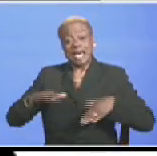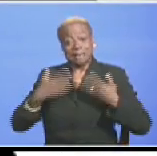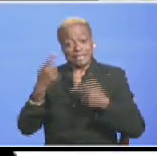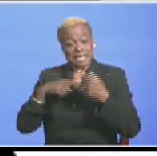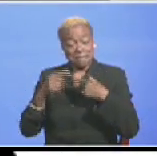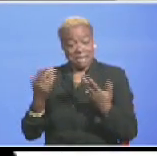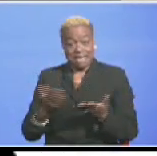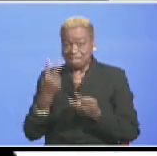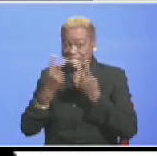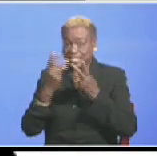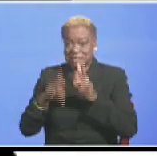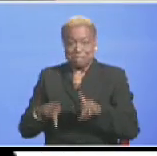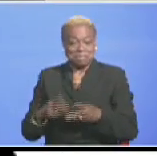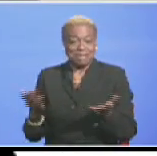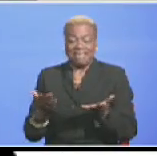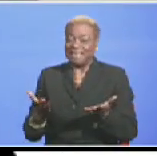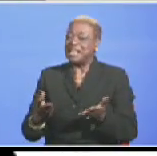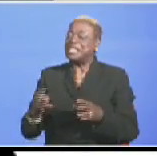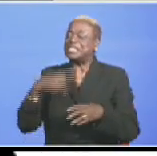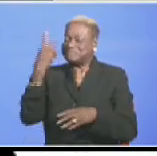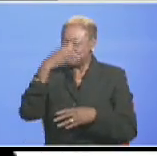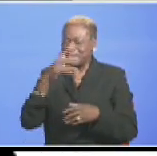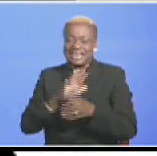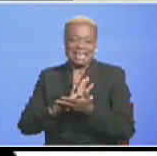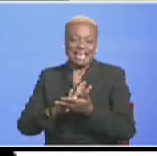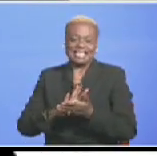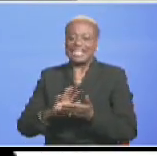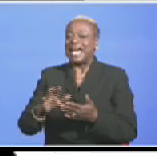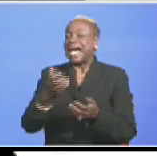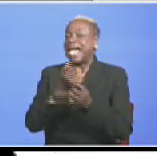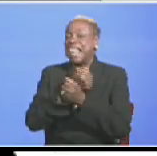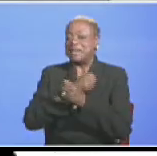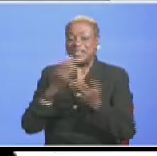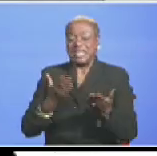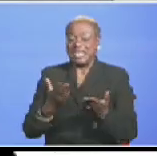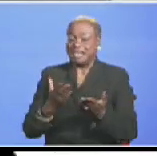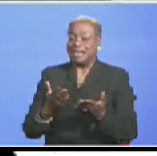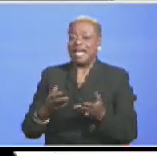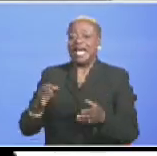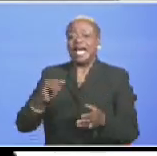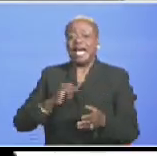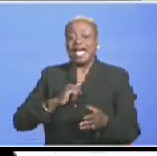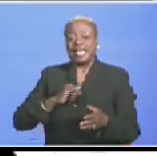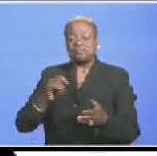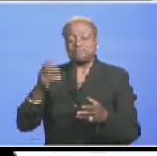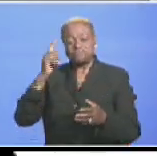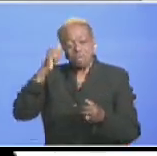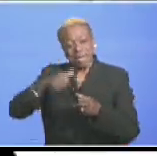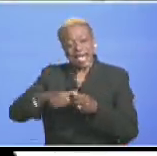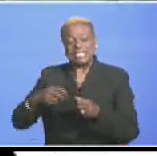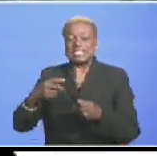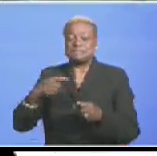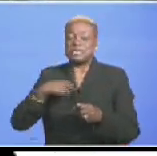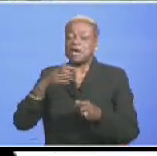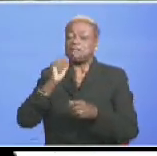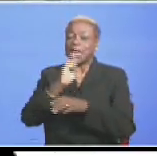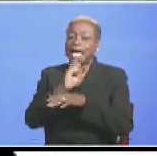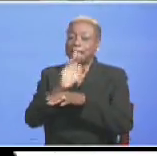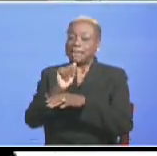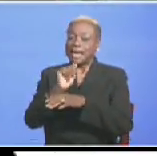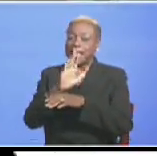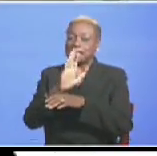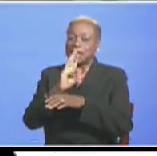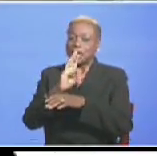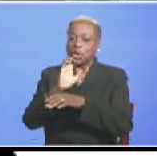the people here. It's pretty nice. I like it here already. It reminds me so much of Abaco, where I'm from, so yeah, glad to be here. The love of the schools